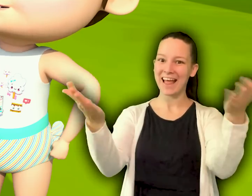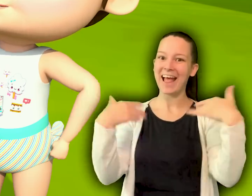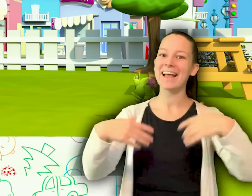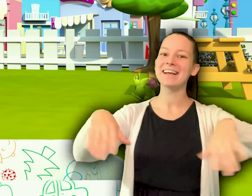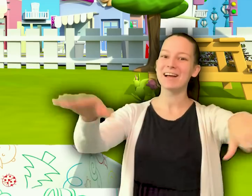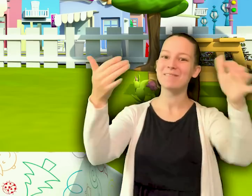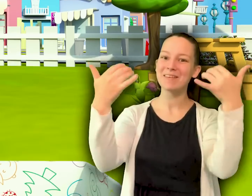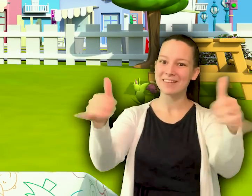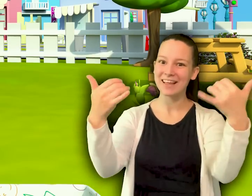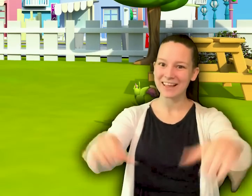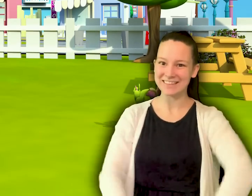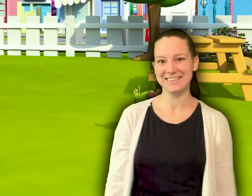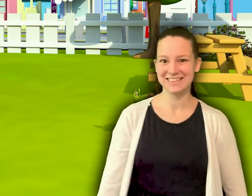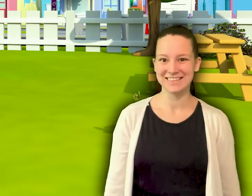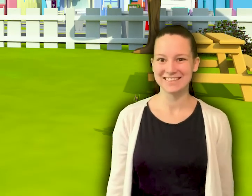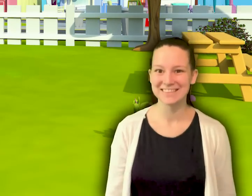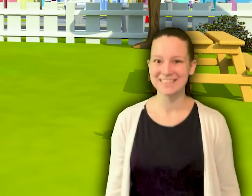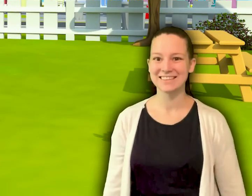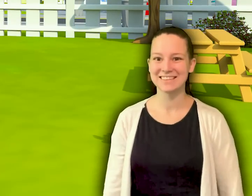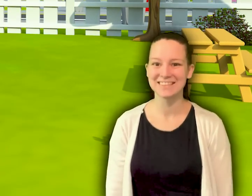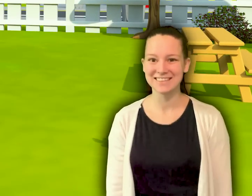hey hey come and